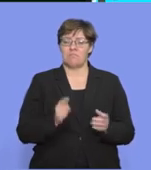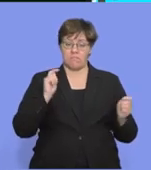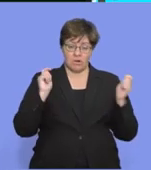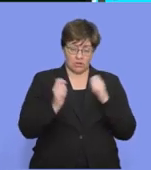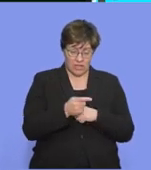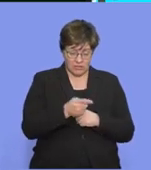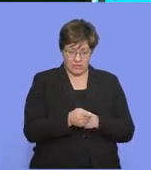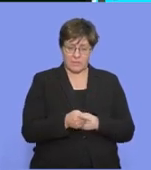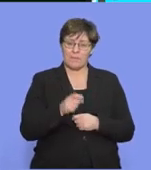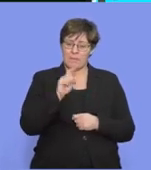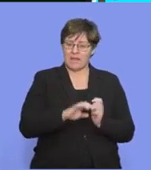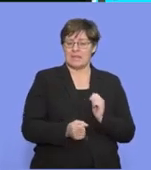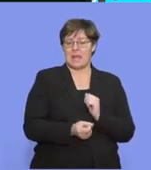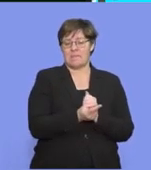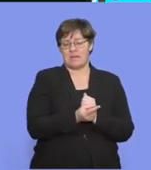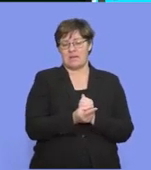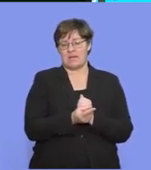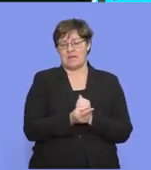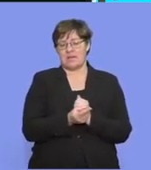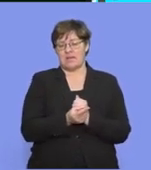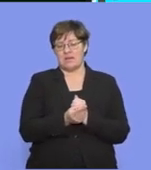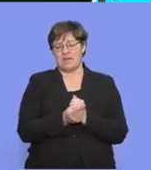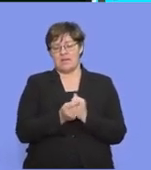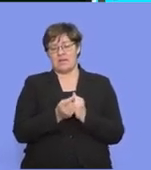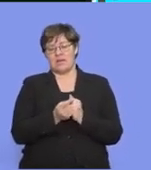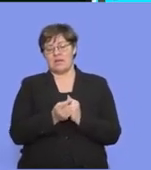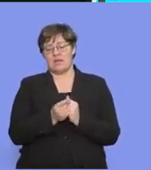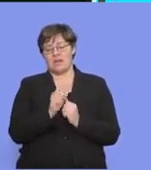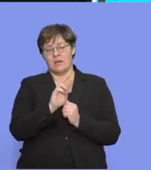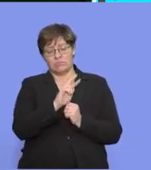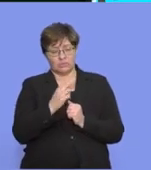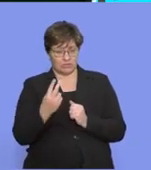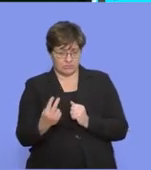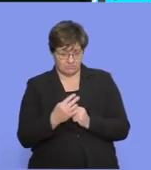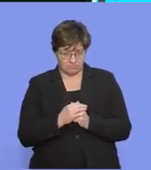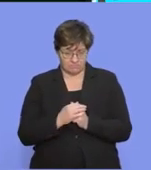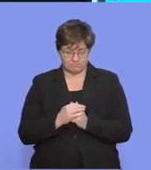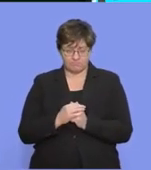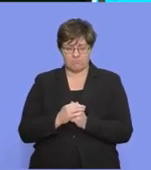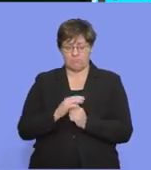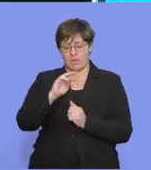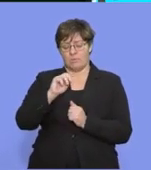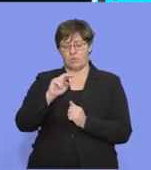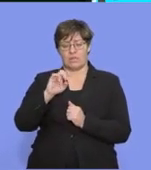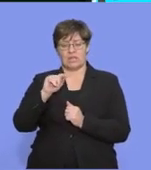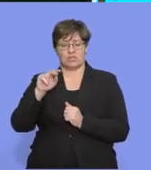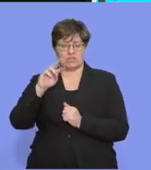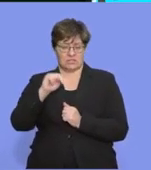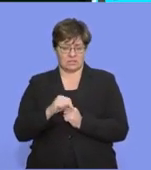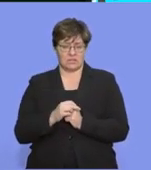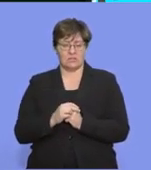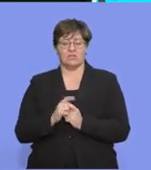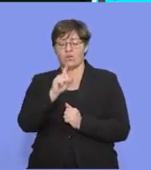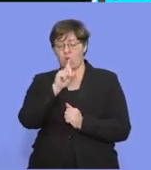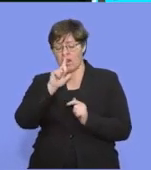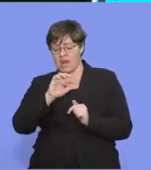a change in the phenotype would have to take place through mutation. Okay, so, and scientists have tested this theory